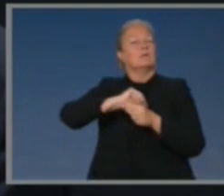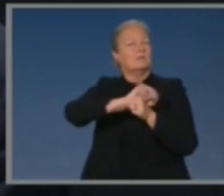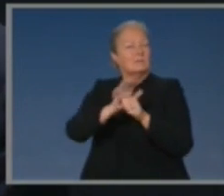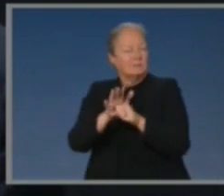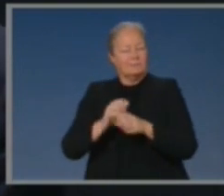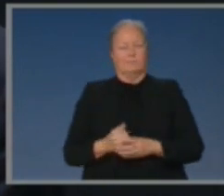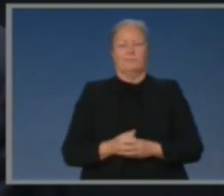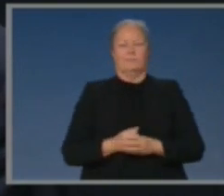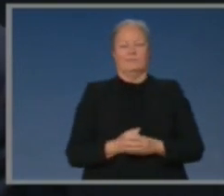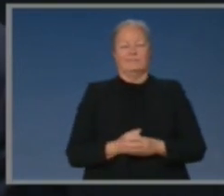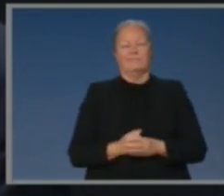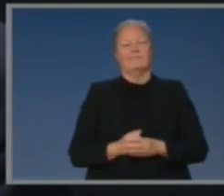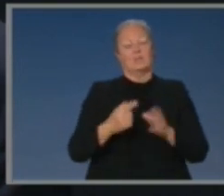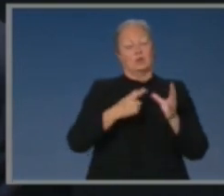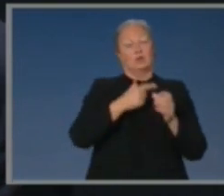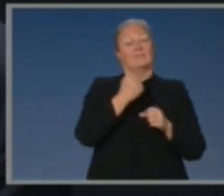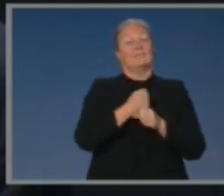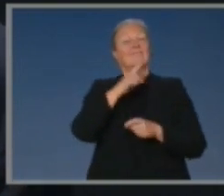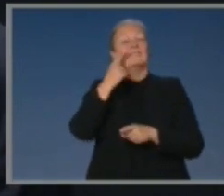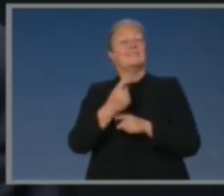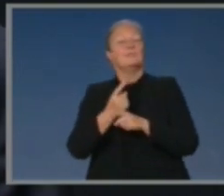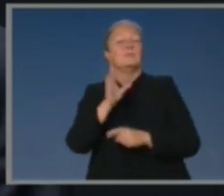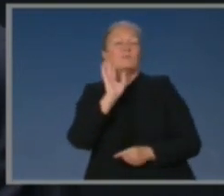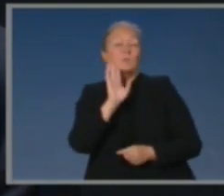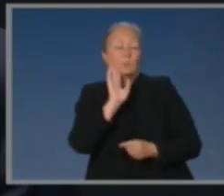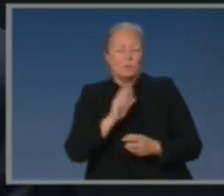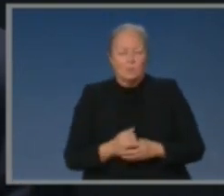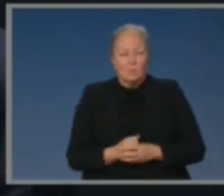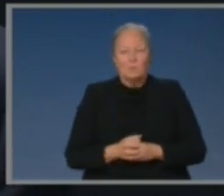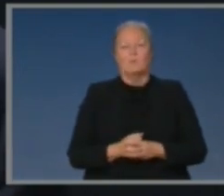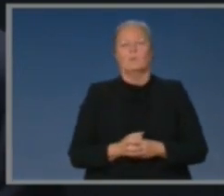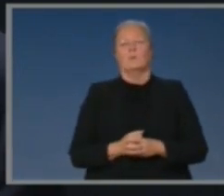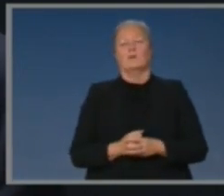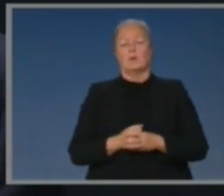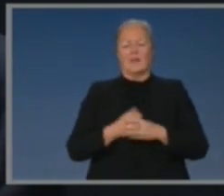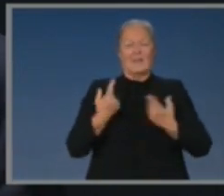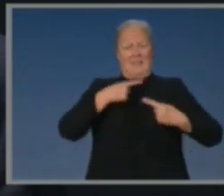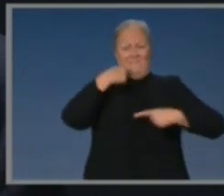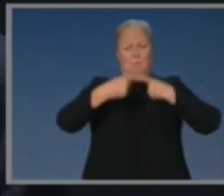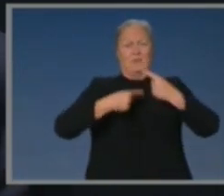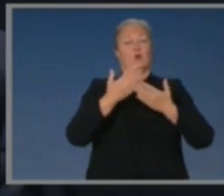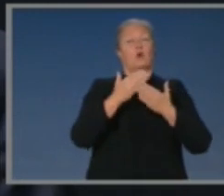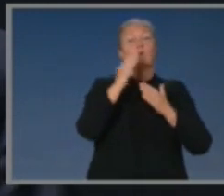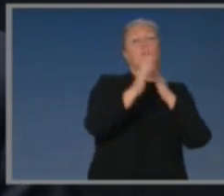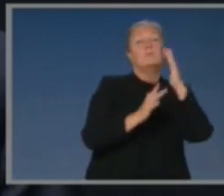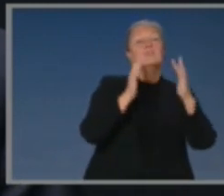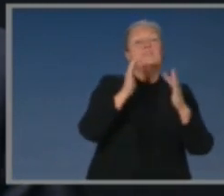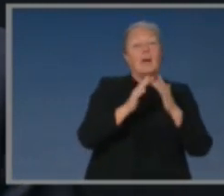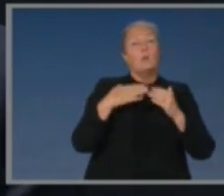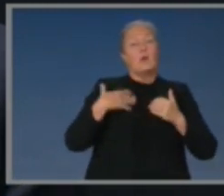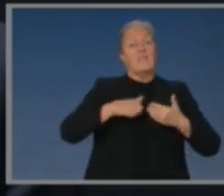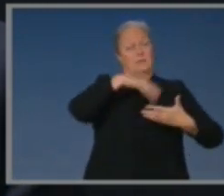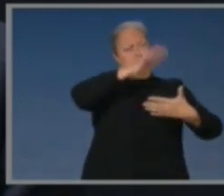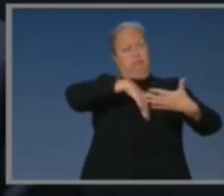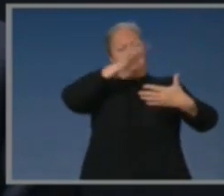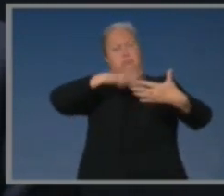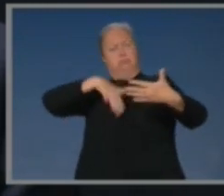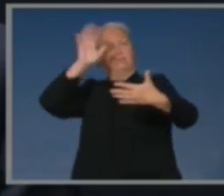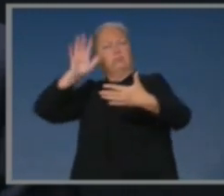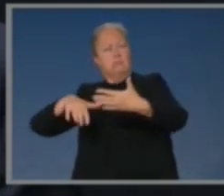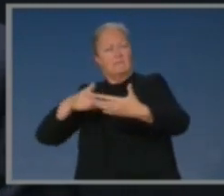there's been a lot of work put into the resources necessary for businesses to have that information. And what we've been